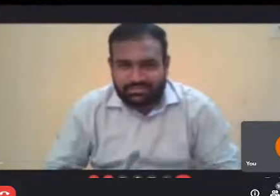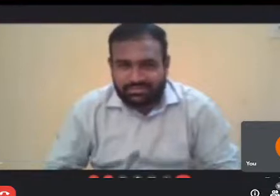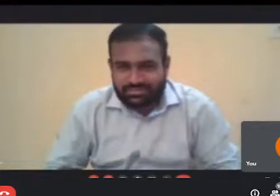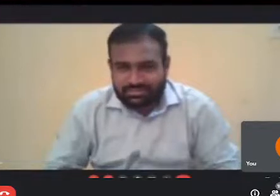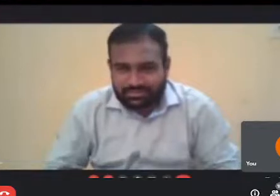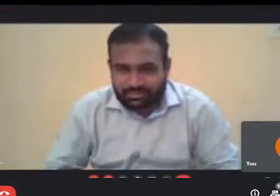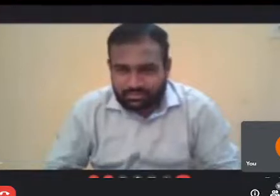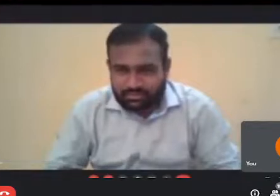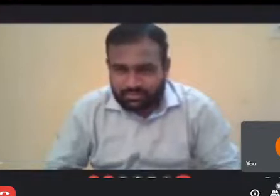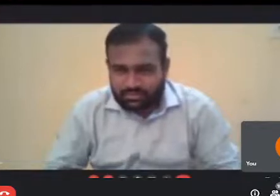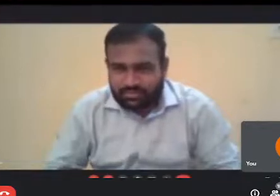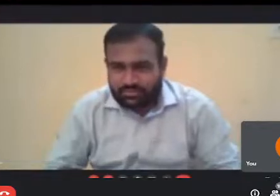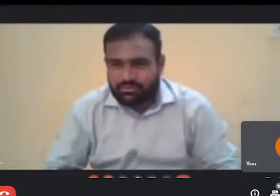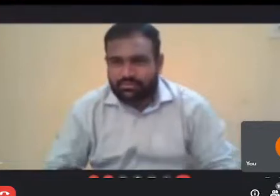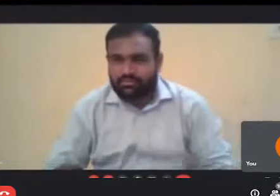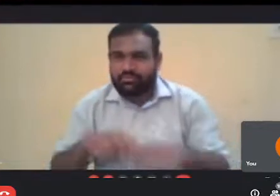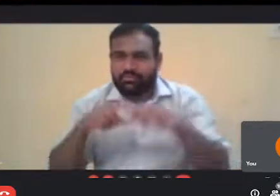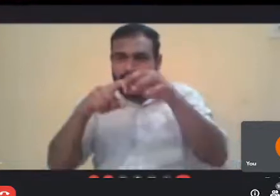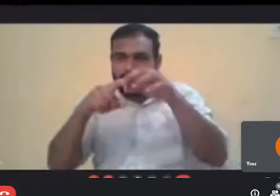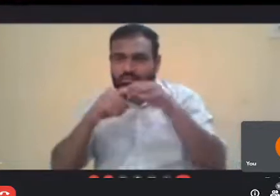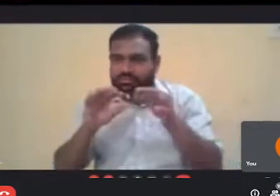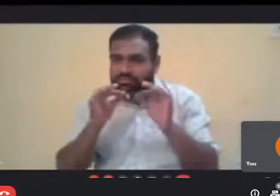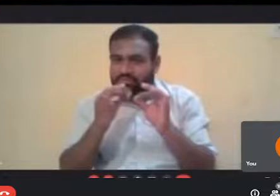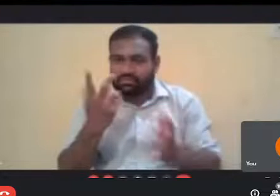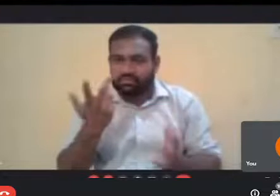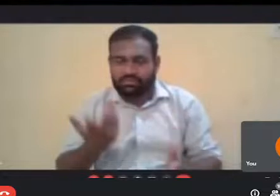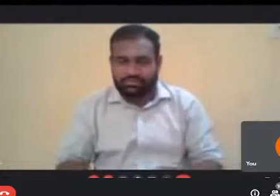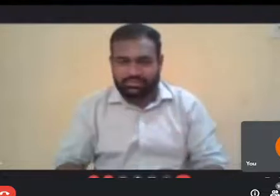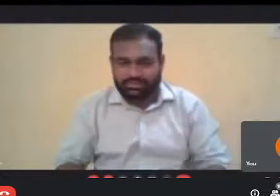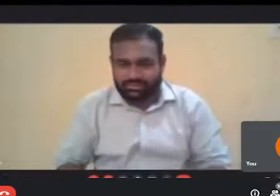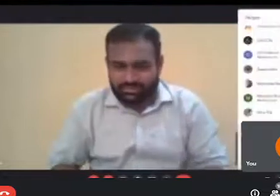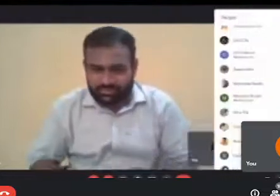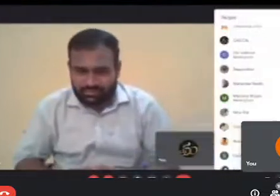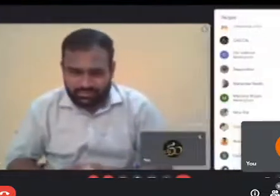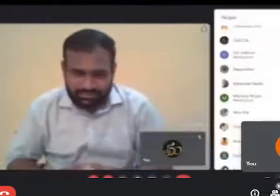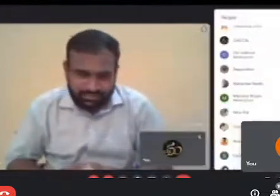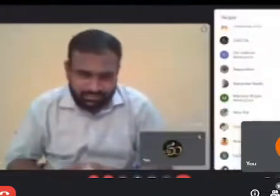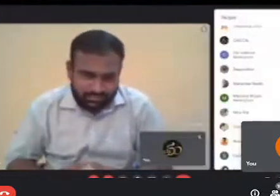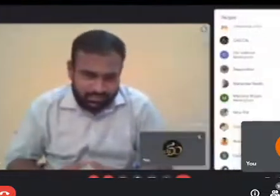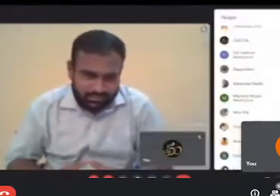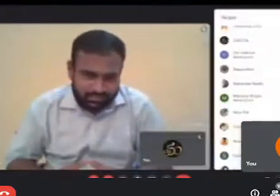Nirav is saying, because can interpreter be changed in the main present screen?